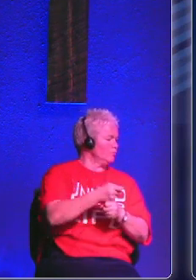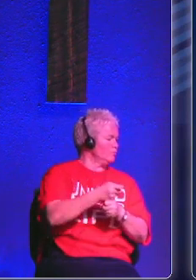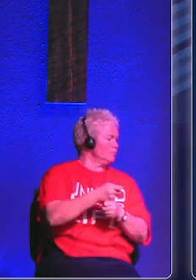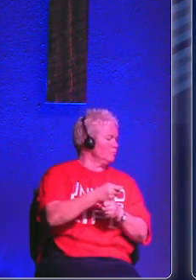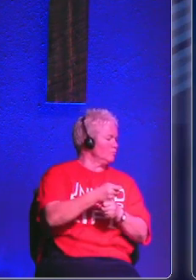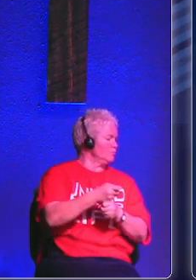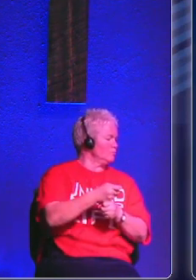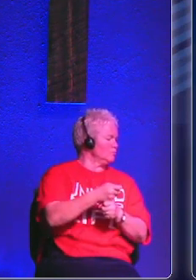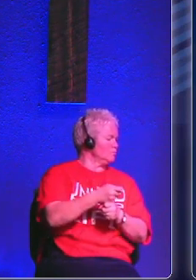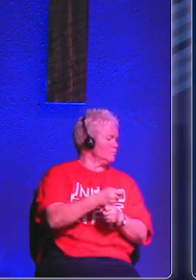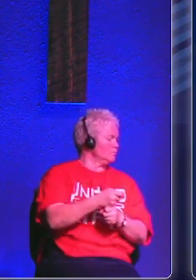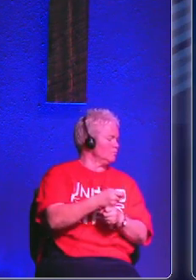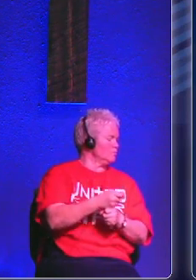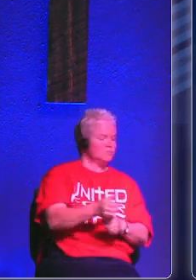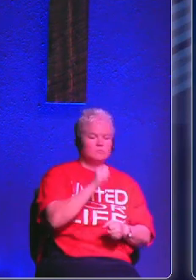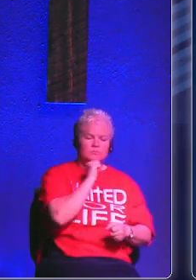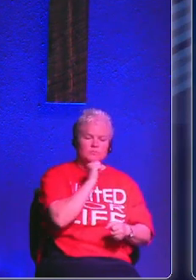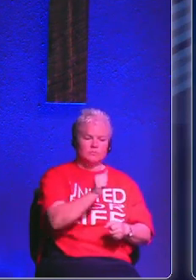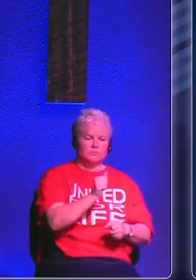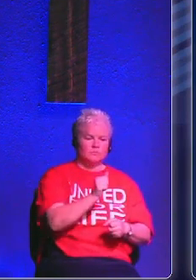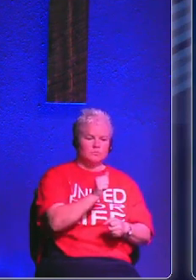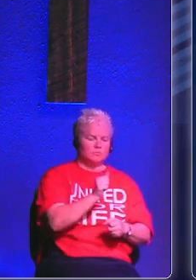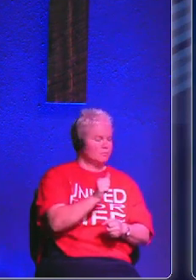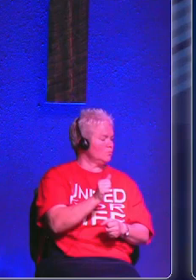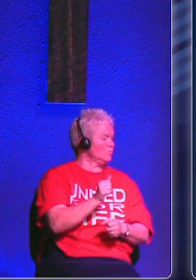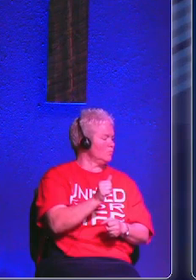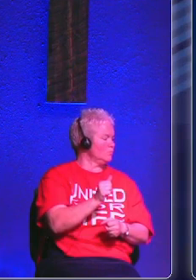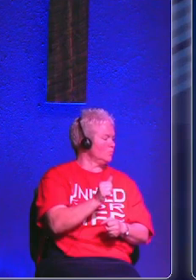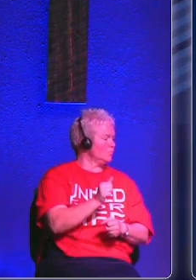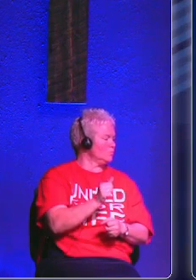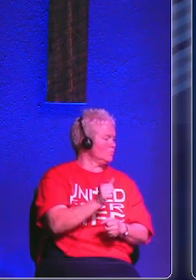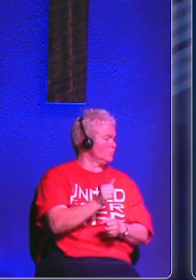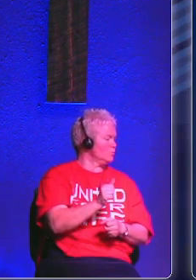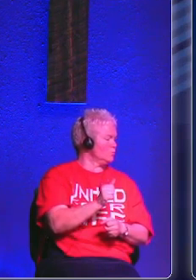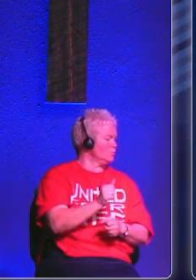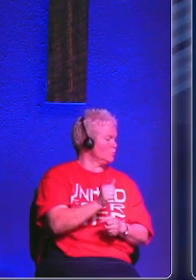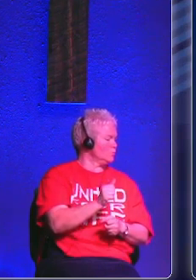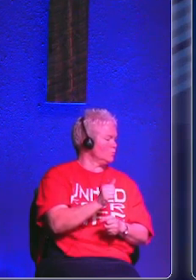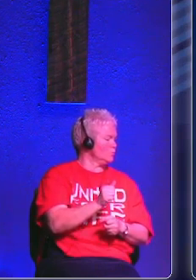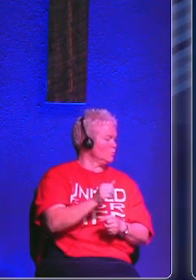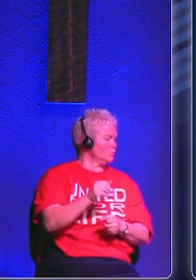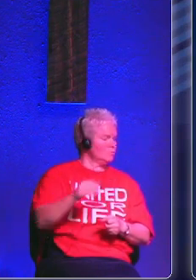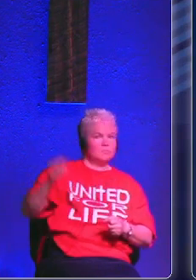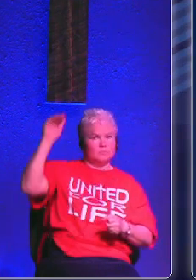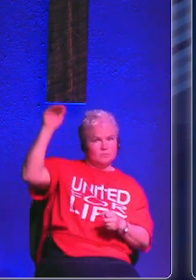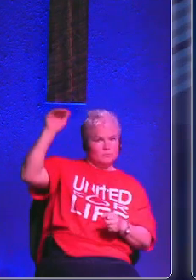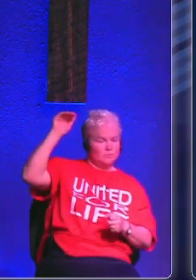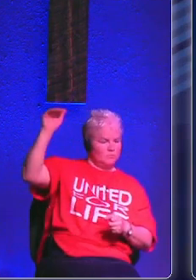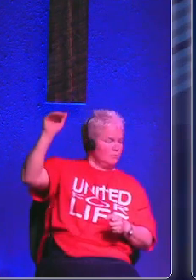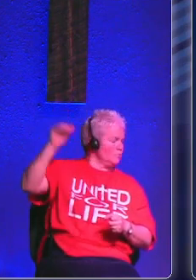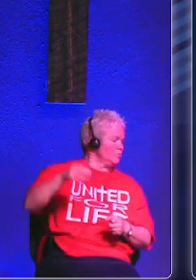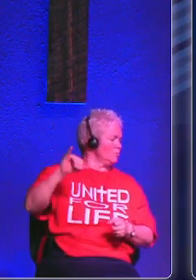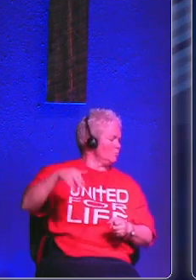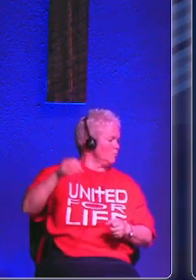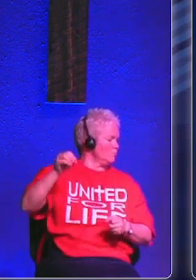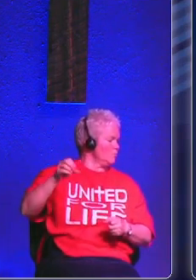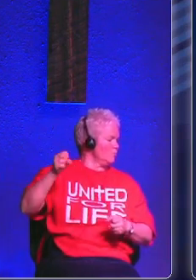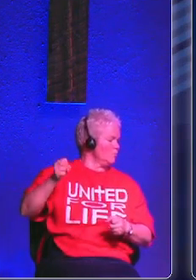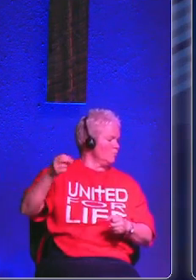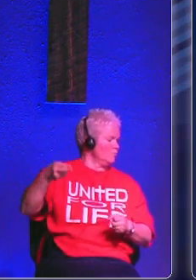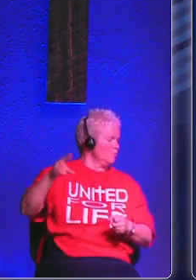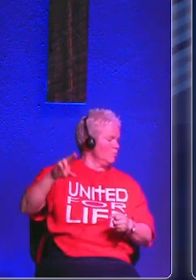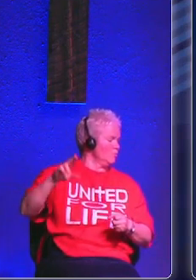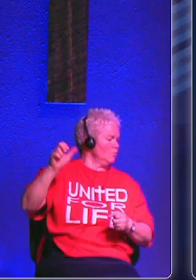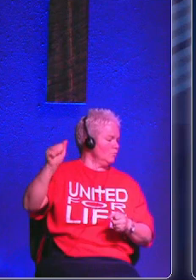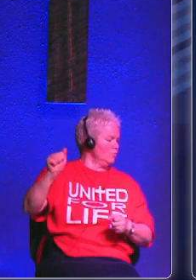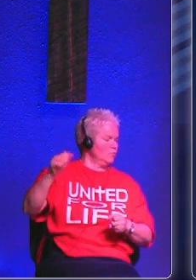hard, but not without penalty. See, none of the adults except for Joshua and Caleb, who were two of